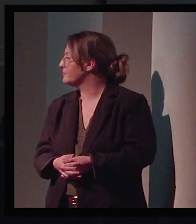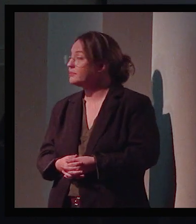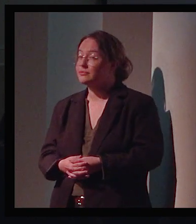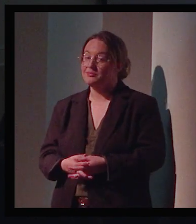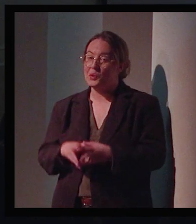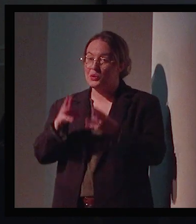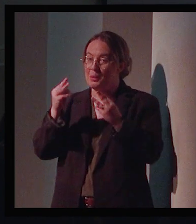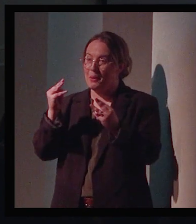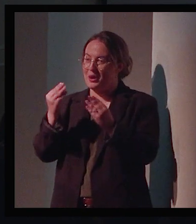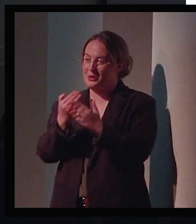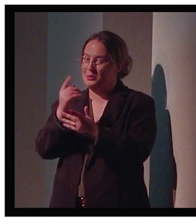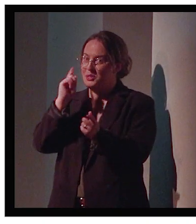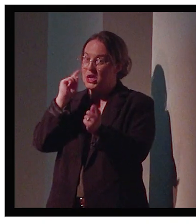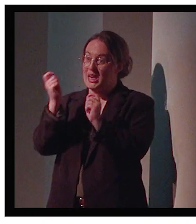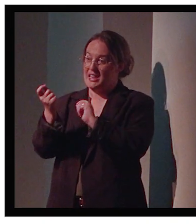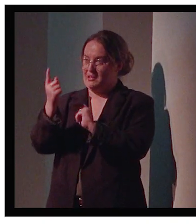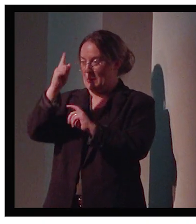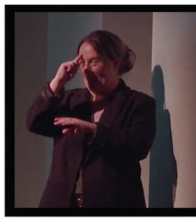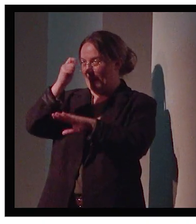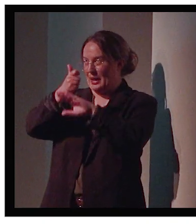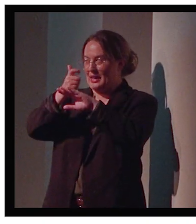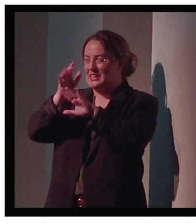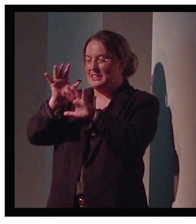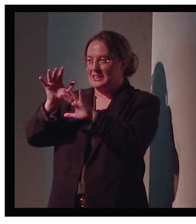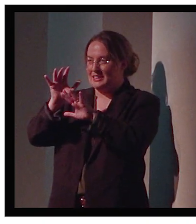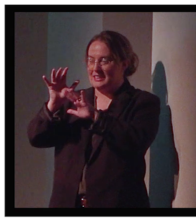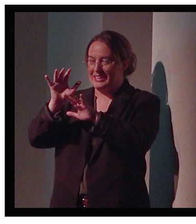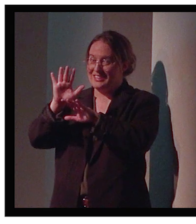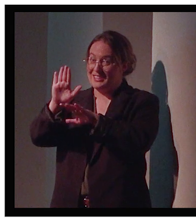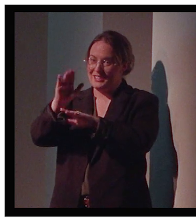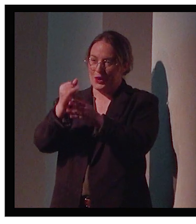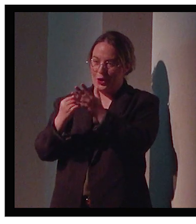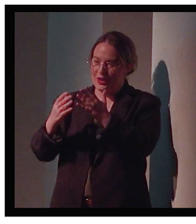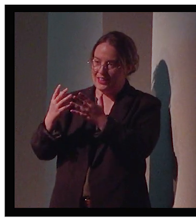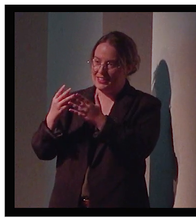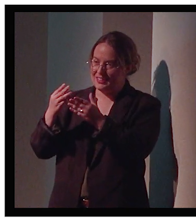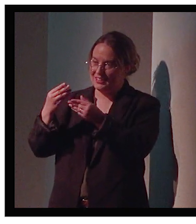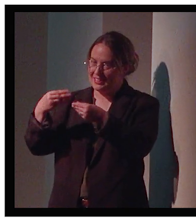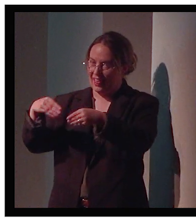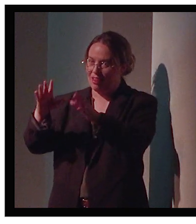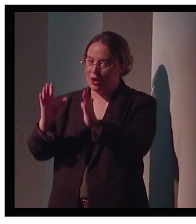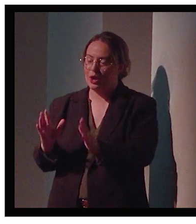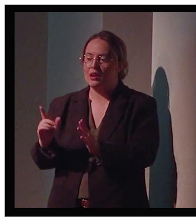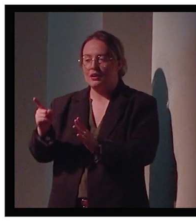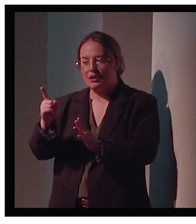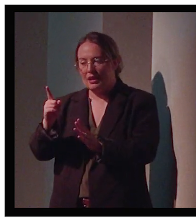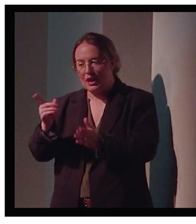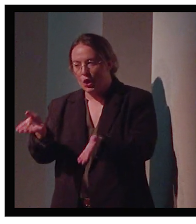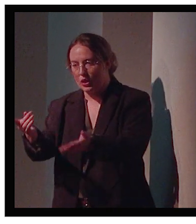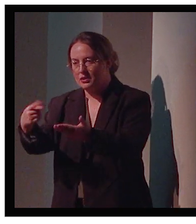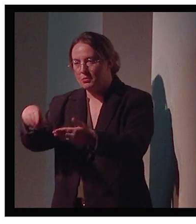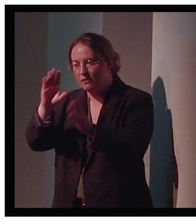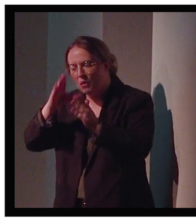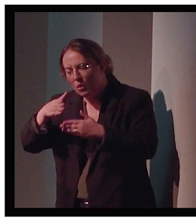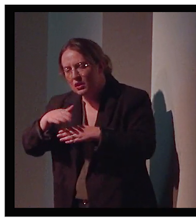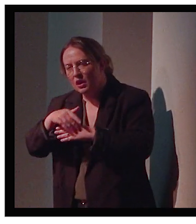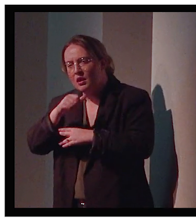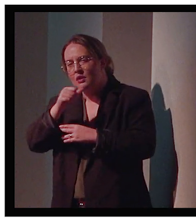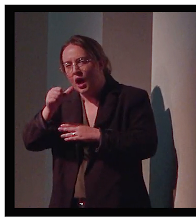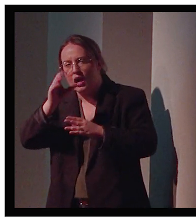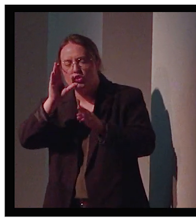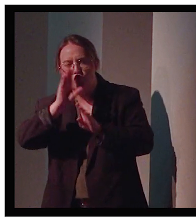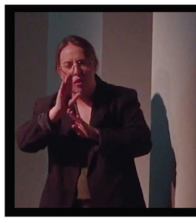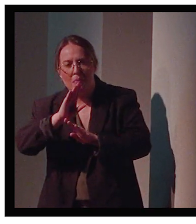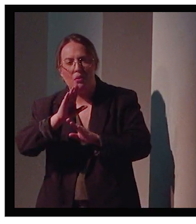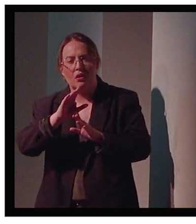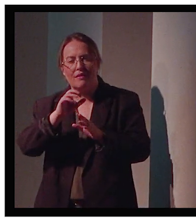Bouguereau's art dealer, who coincidentally also represented Bert Morisot, encouraged him to focus on untroubling and